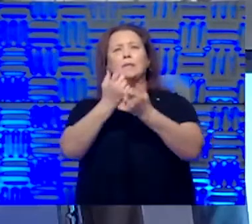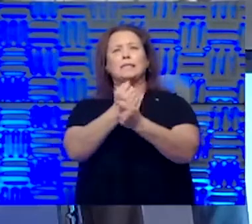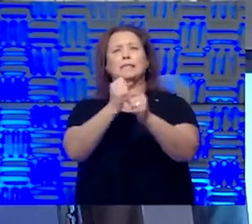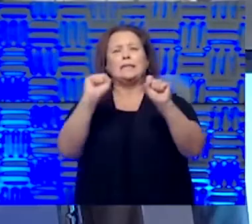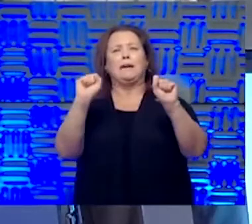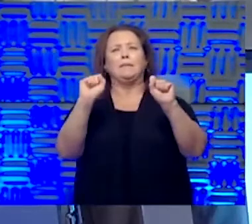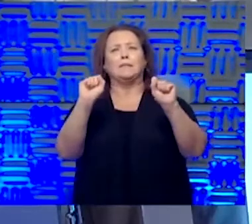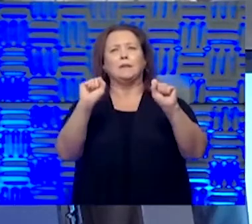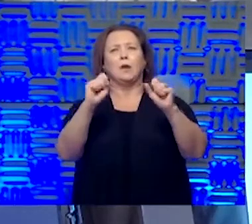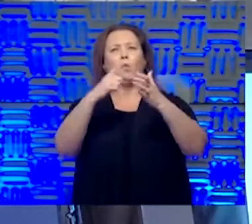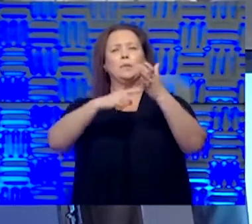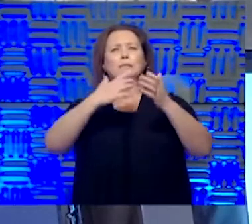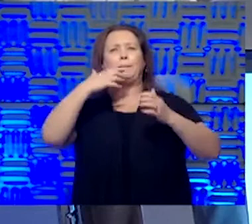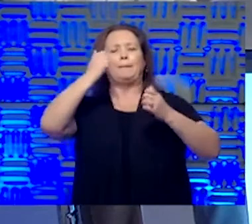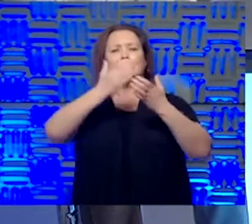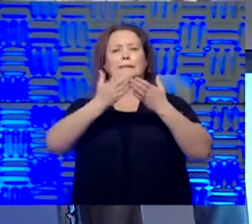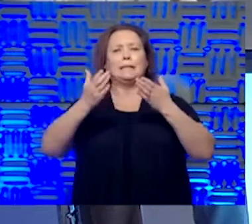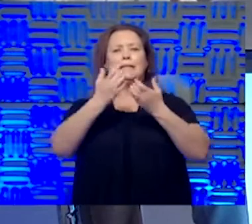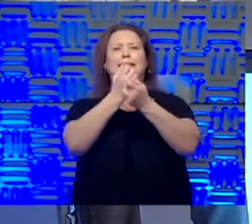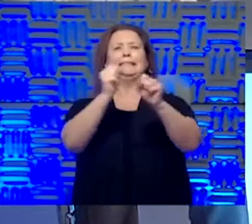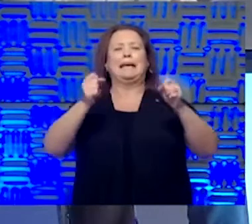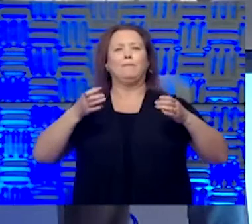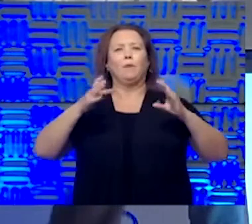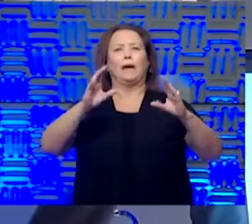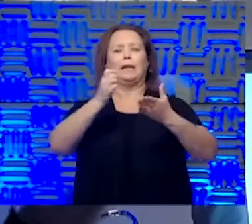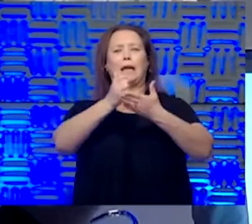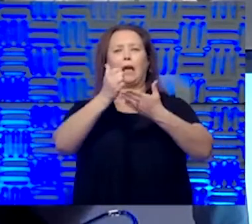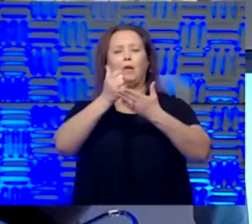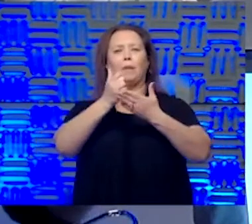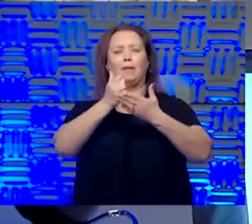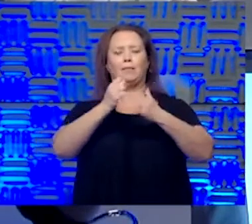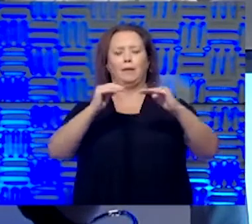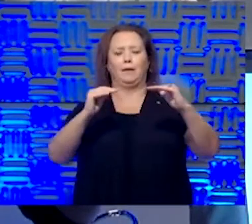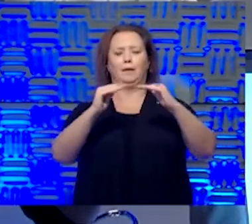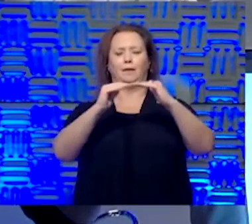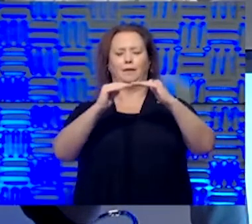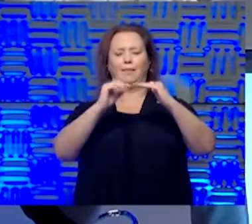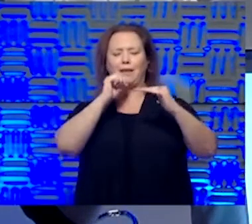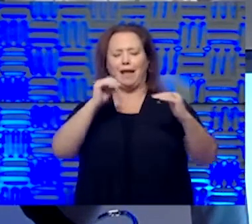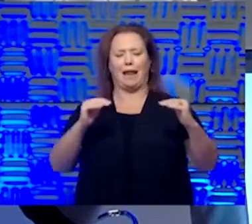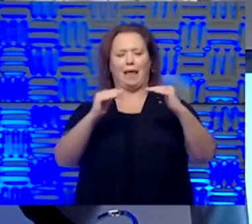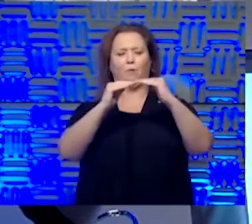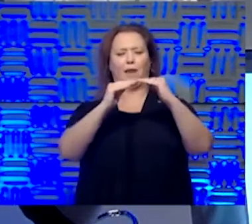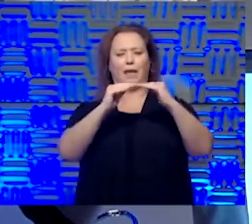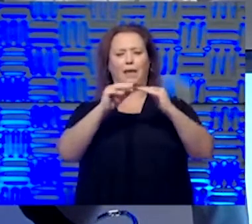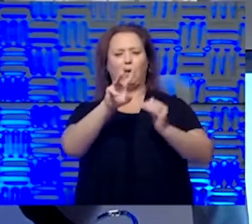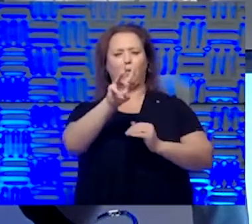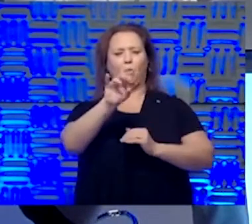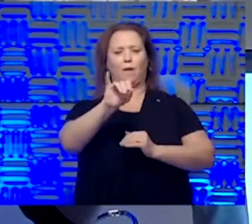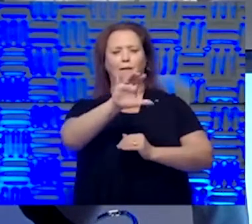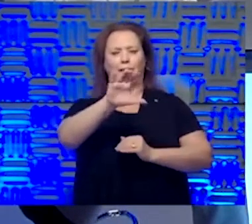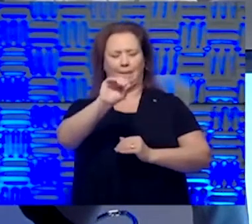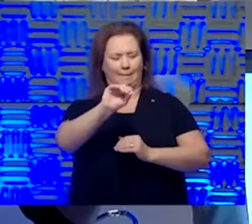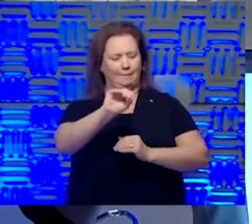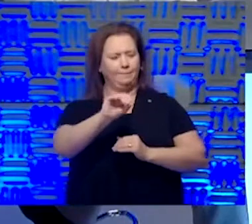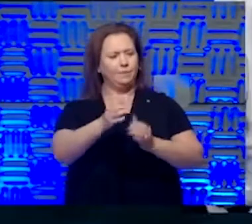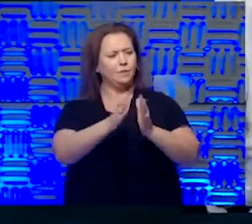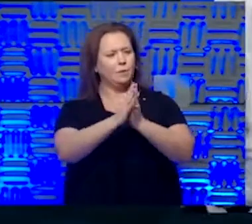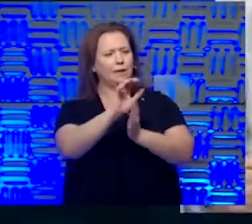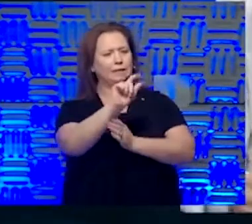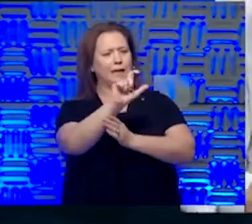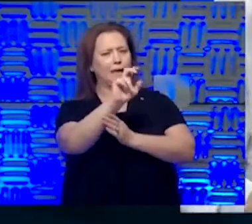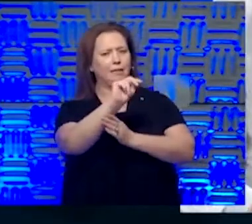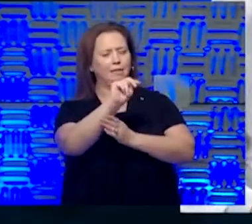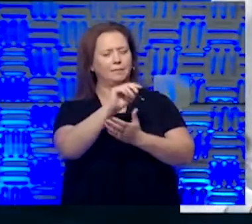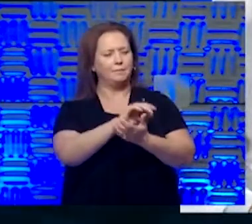Wyandotte County around COVID? What's a safe way to help? Yeah, what's a safe way to help? Allen, let me first turn to you because you're with the county health department, then we'll open up